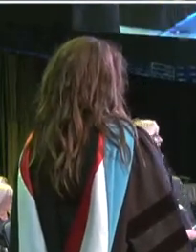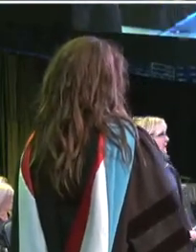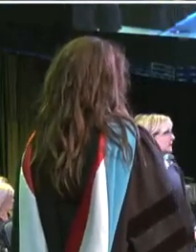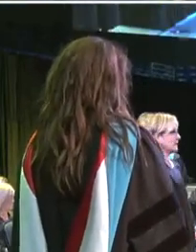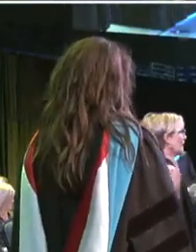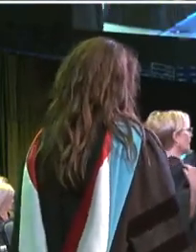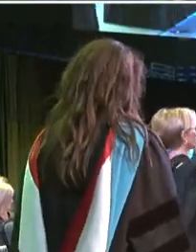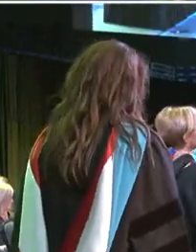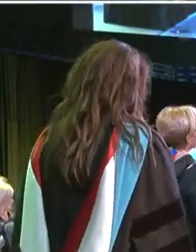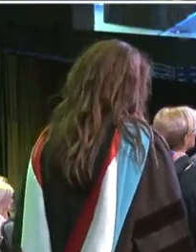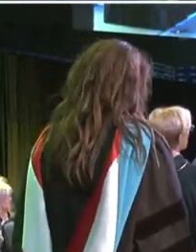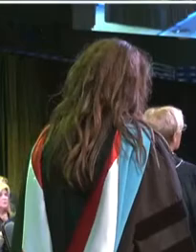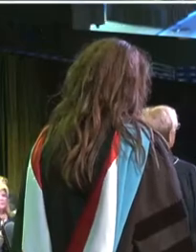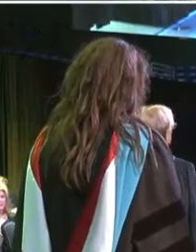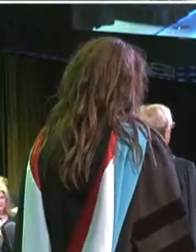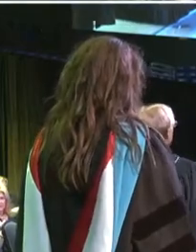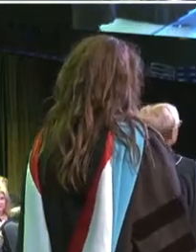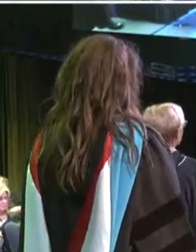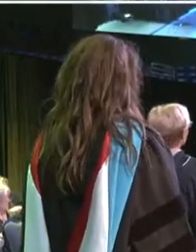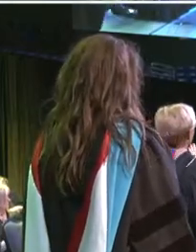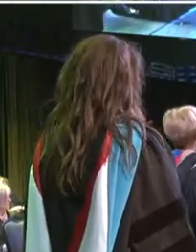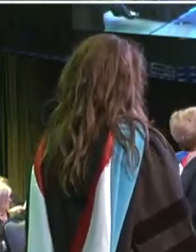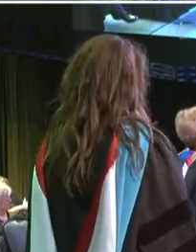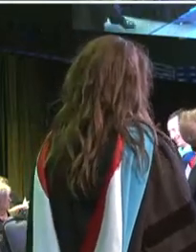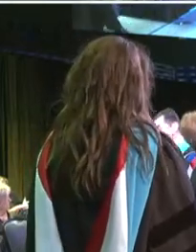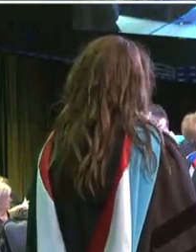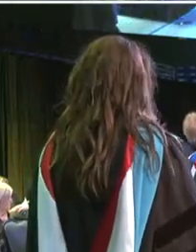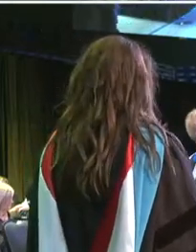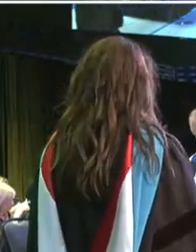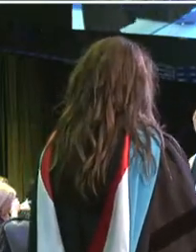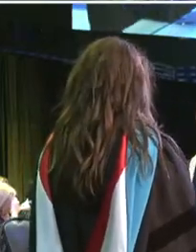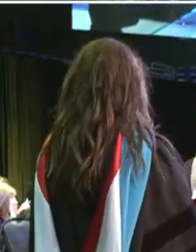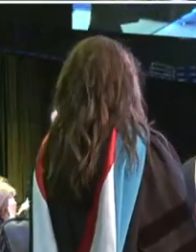I'd like to begin with the summa cum laude graduates.